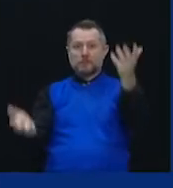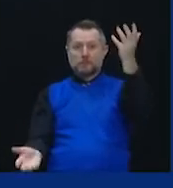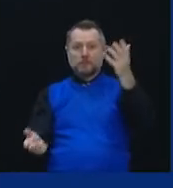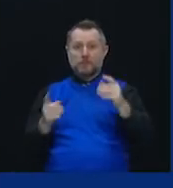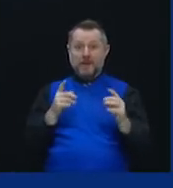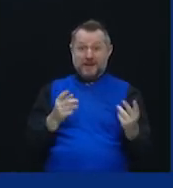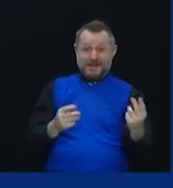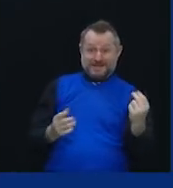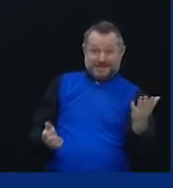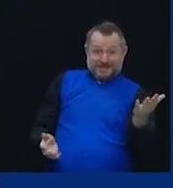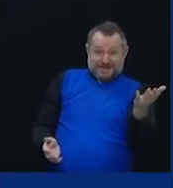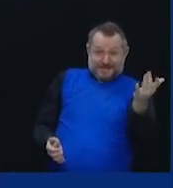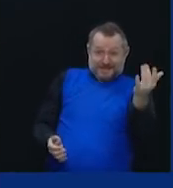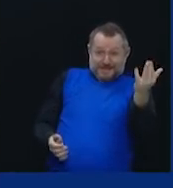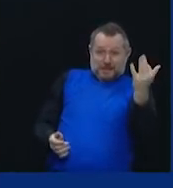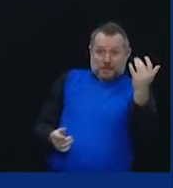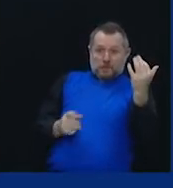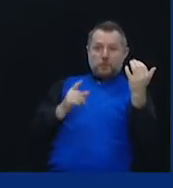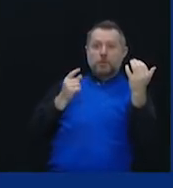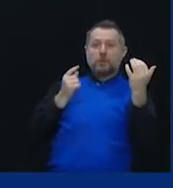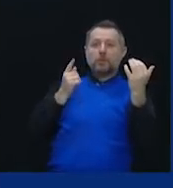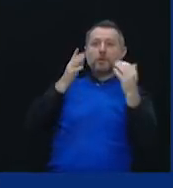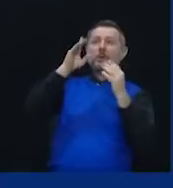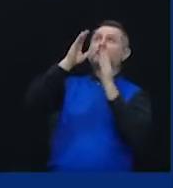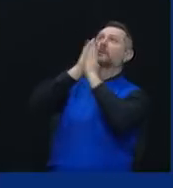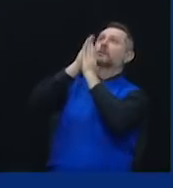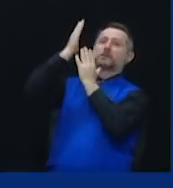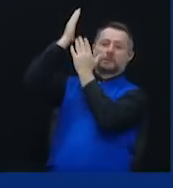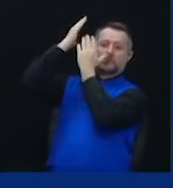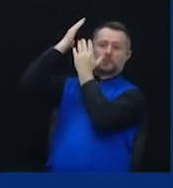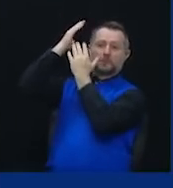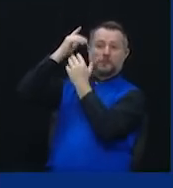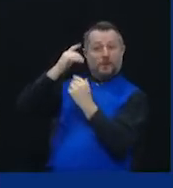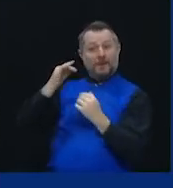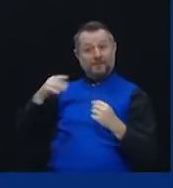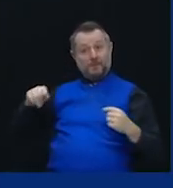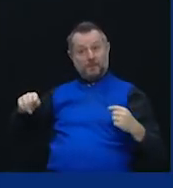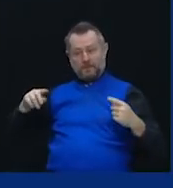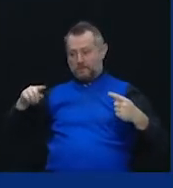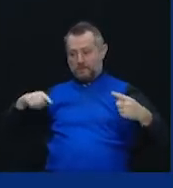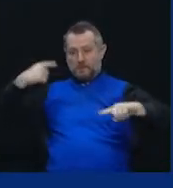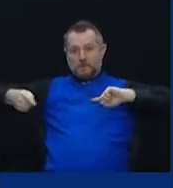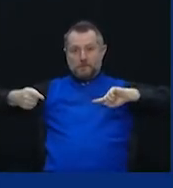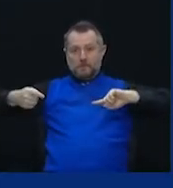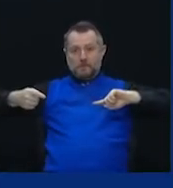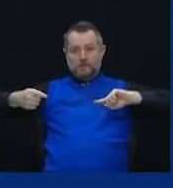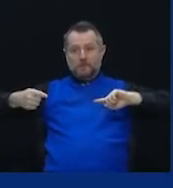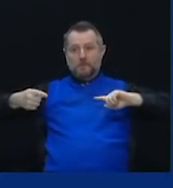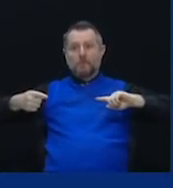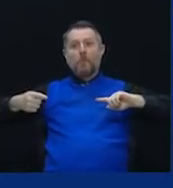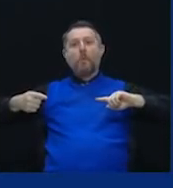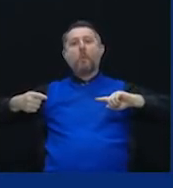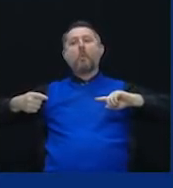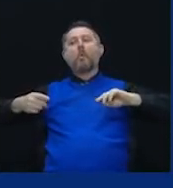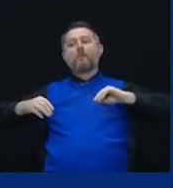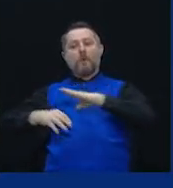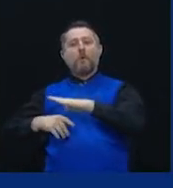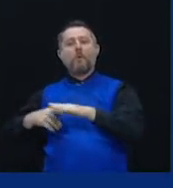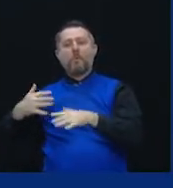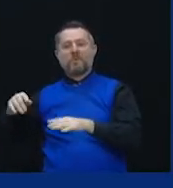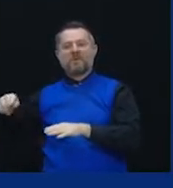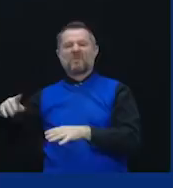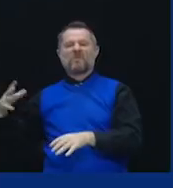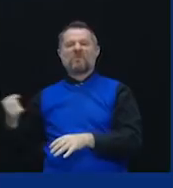these variants hits and the mutation is resistant to